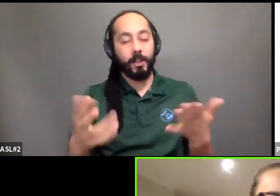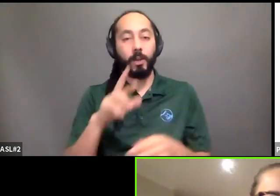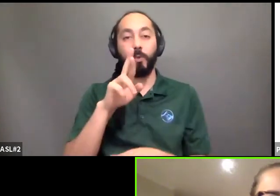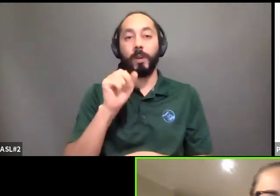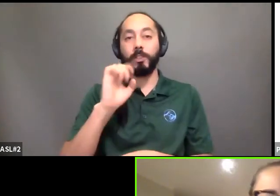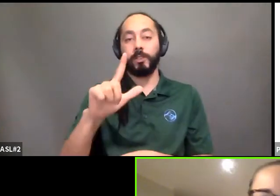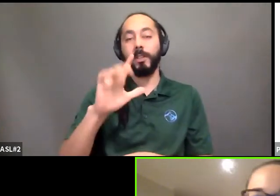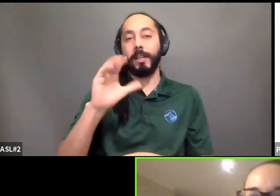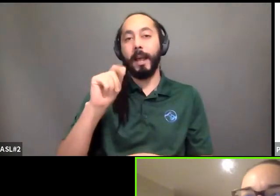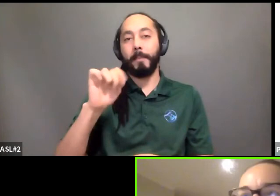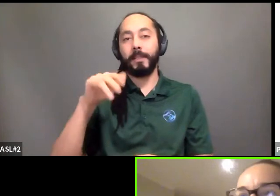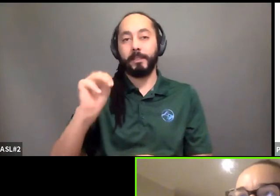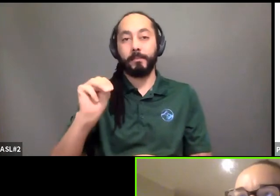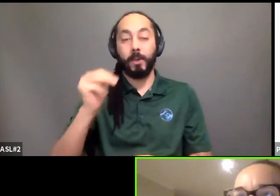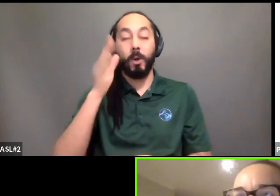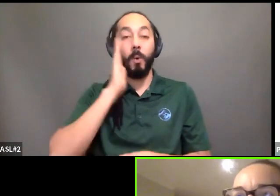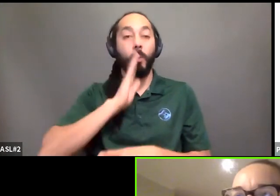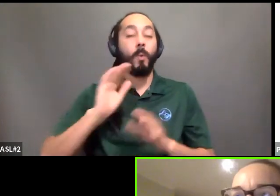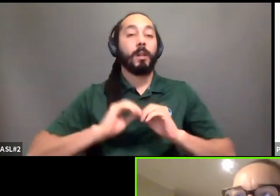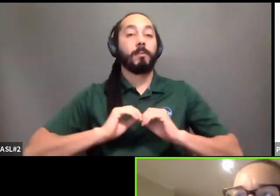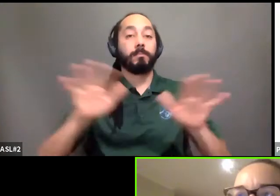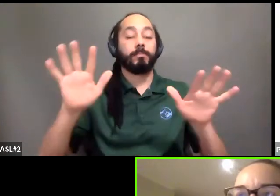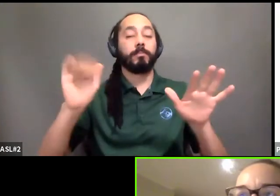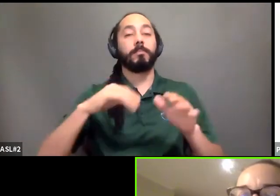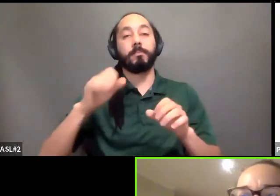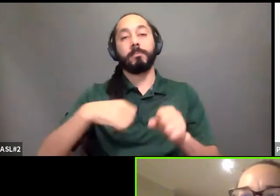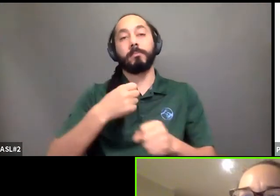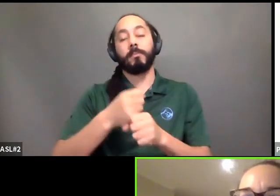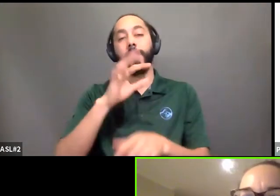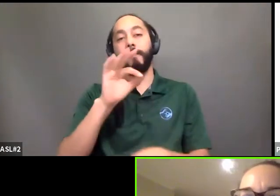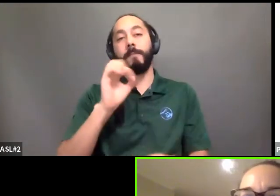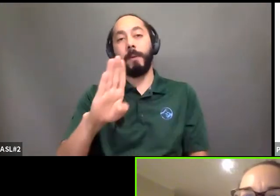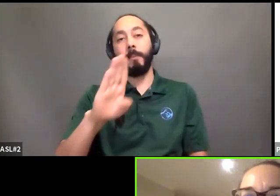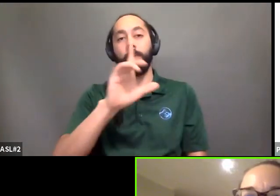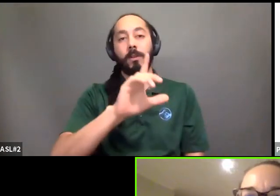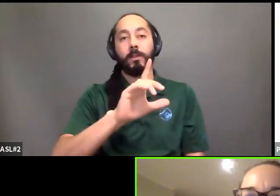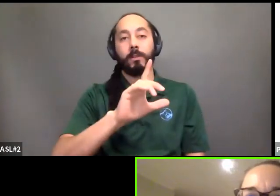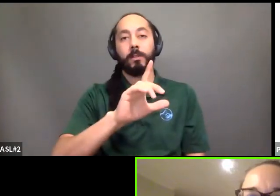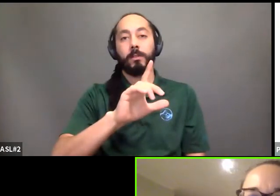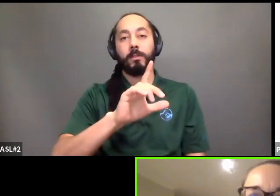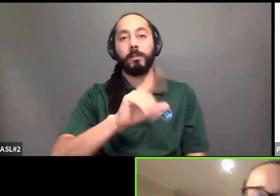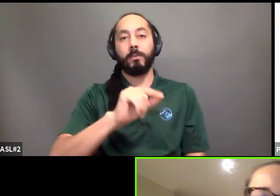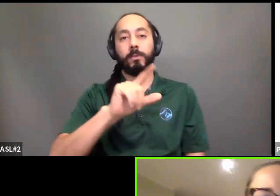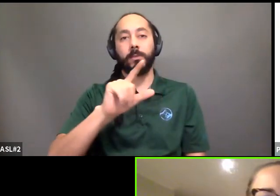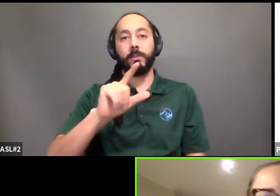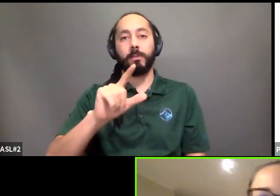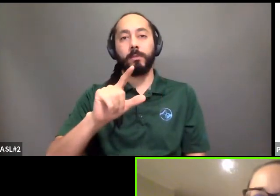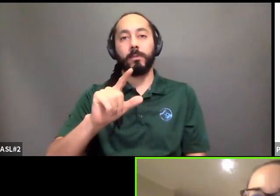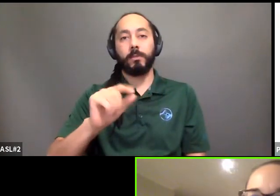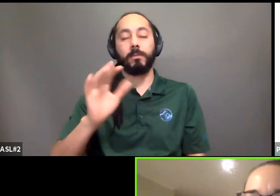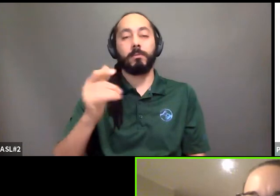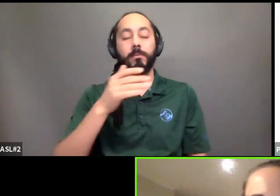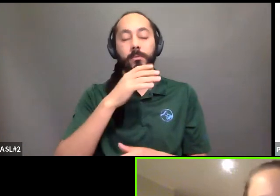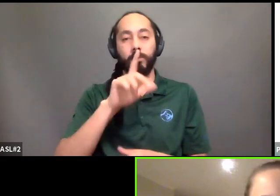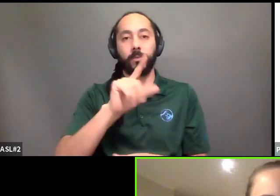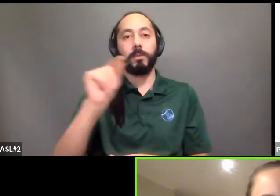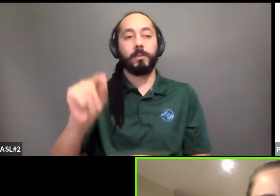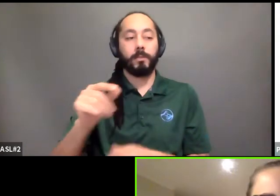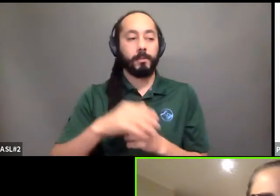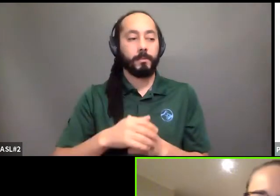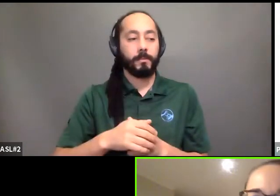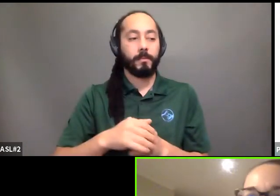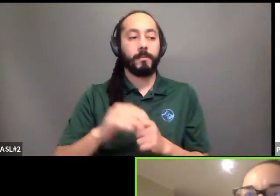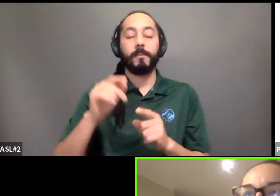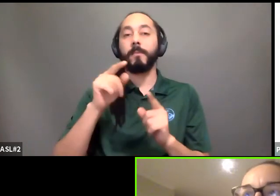in February 2020 with Haymarket. She's professor of earth and environmental sciences and director for